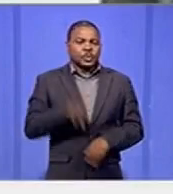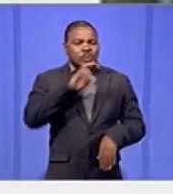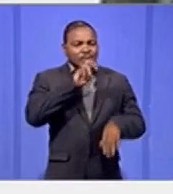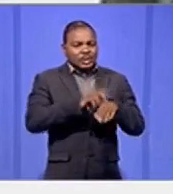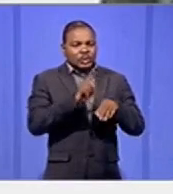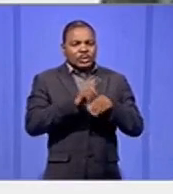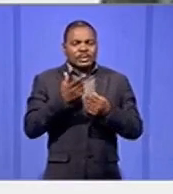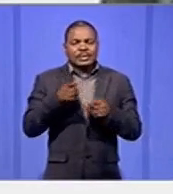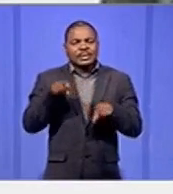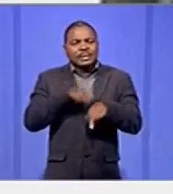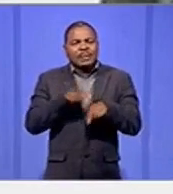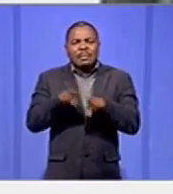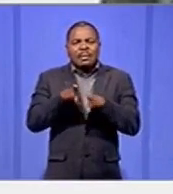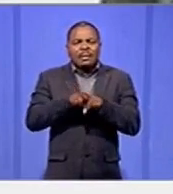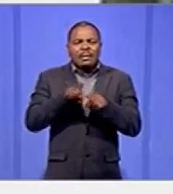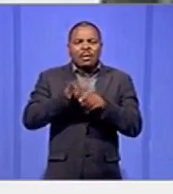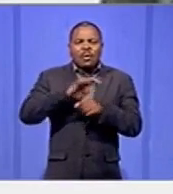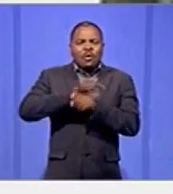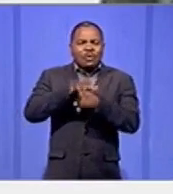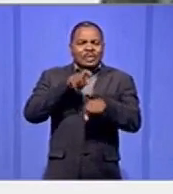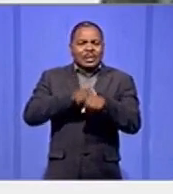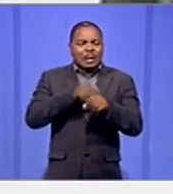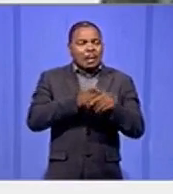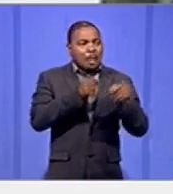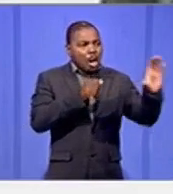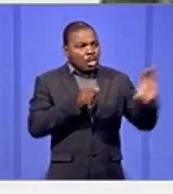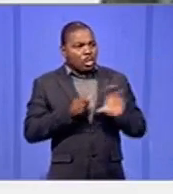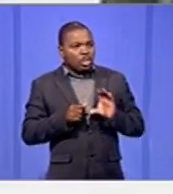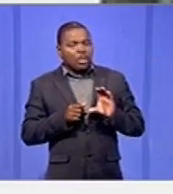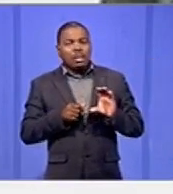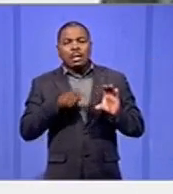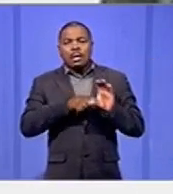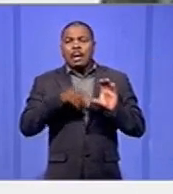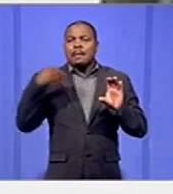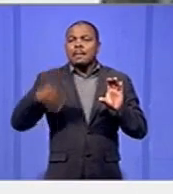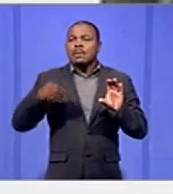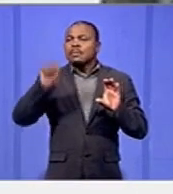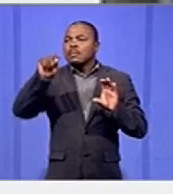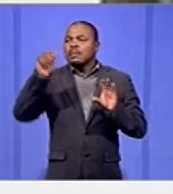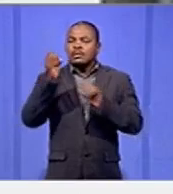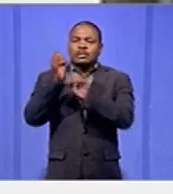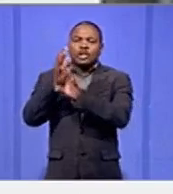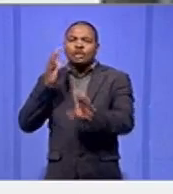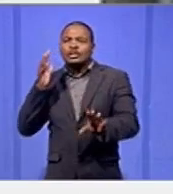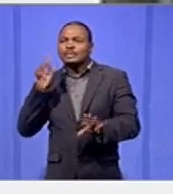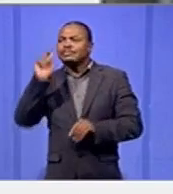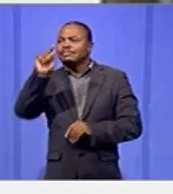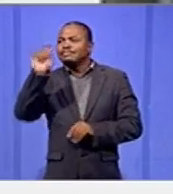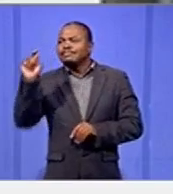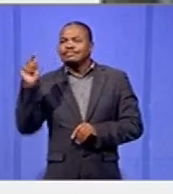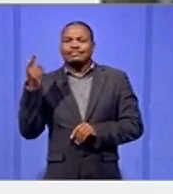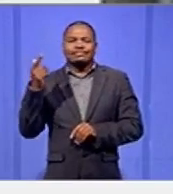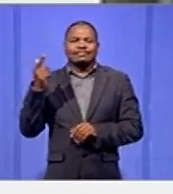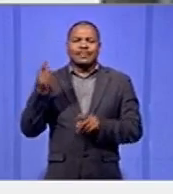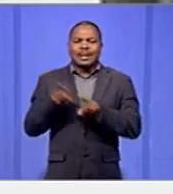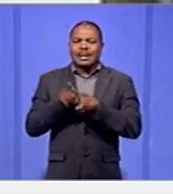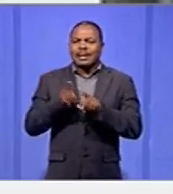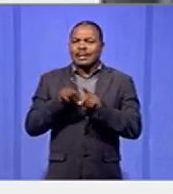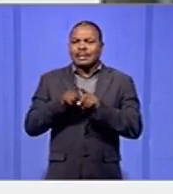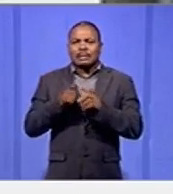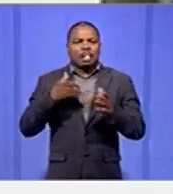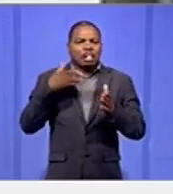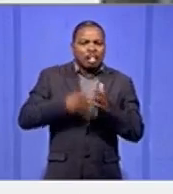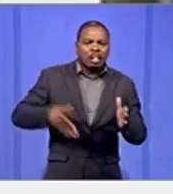the COVID-19 relief fund, where the majority of the businesses in the township, whether through the